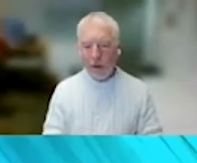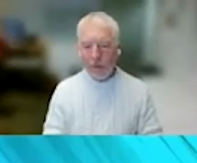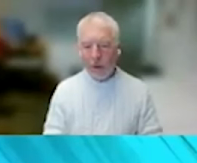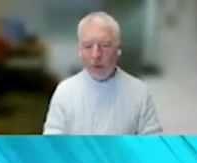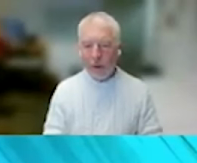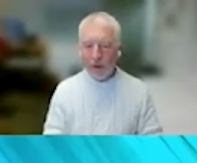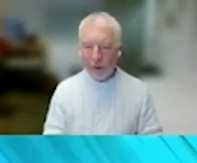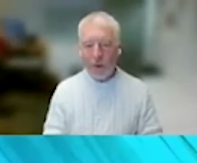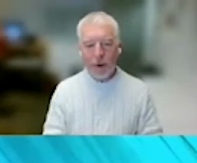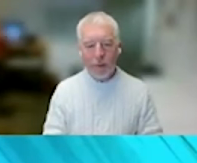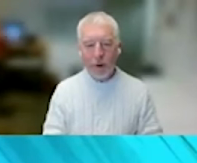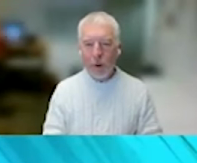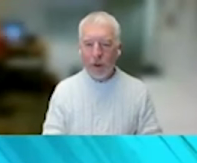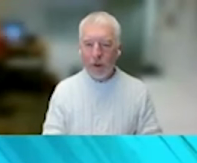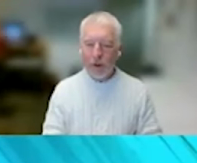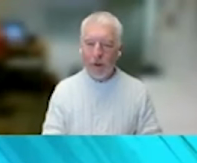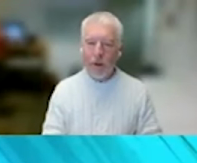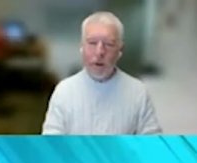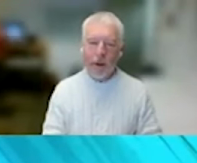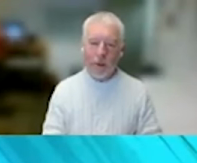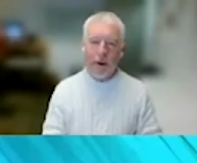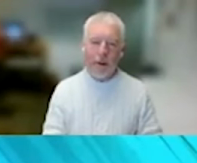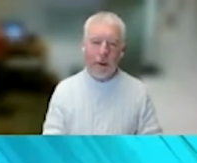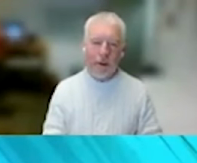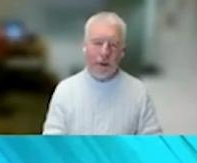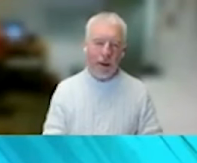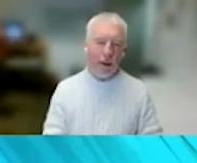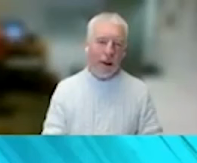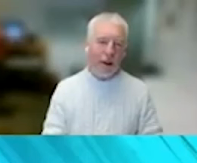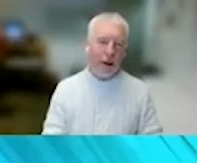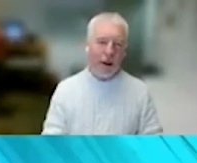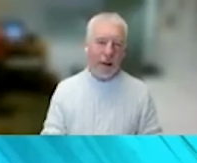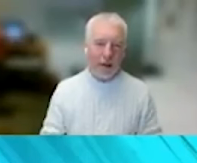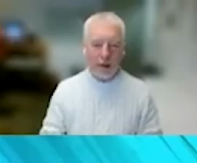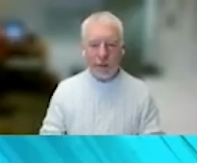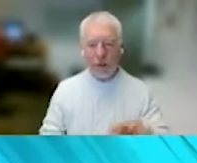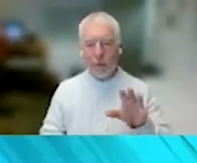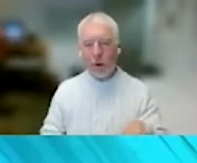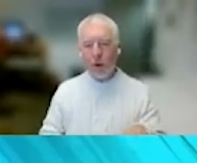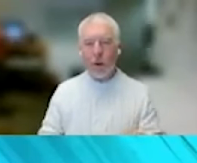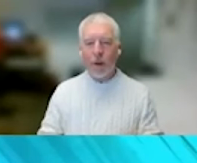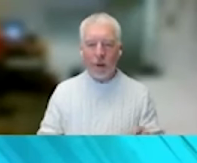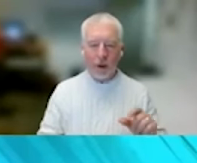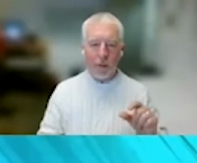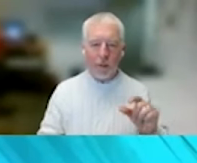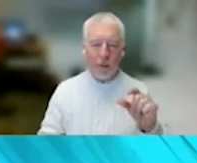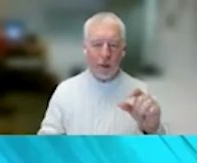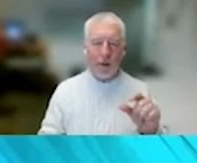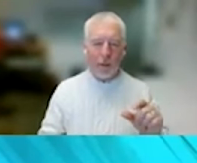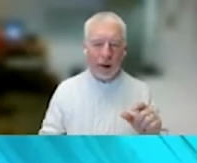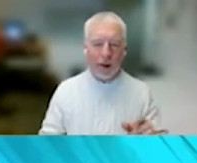without protanopia. And then if you do have protanopia, that's how they look on the right. So without protanopia, the